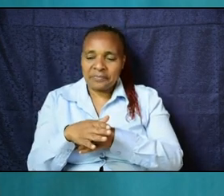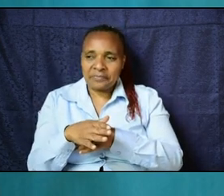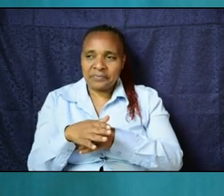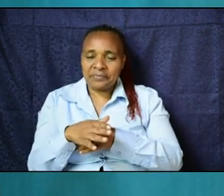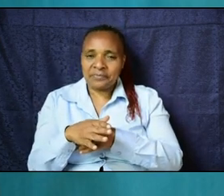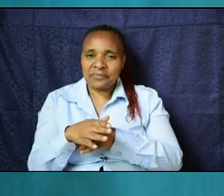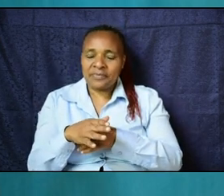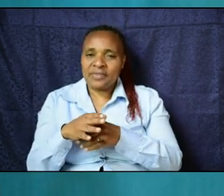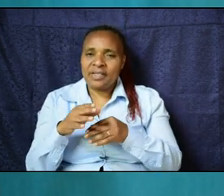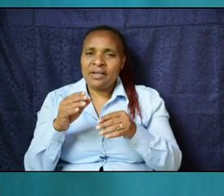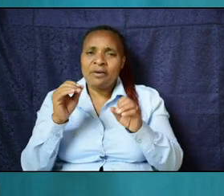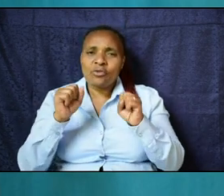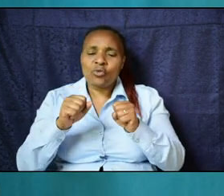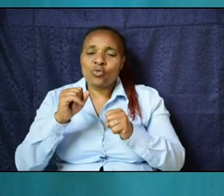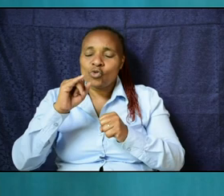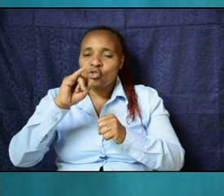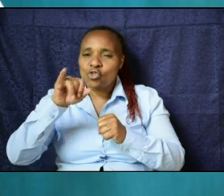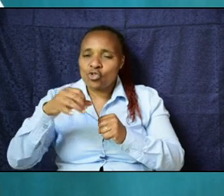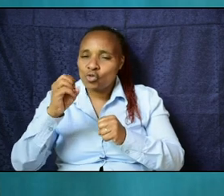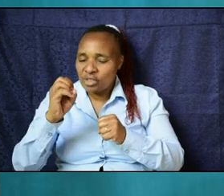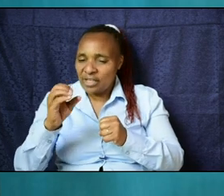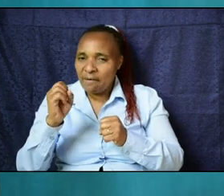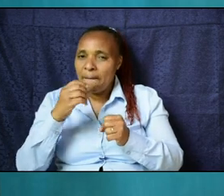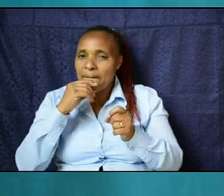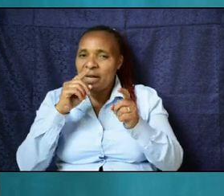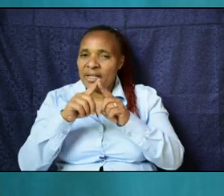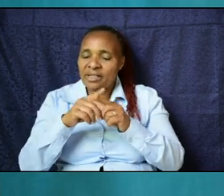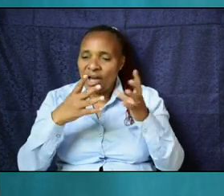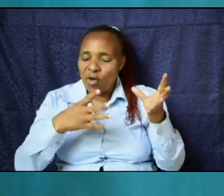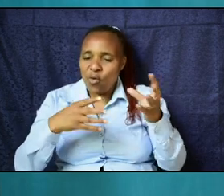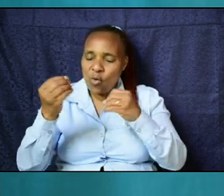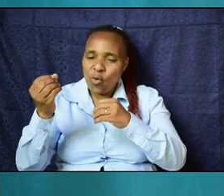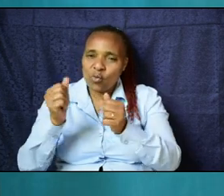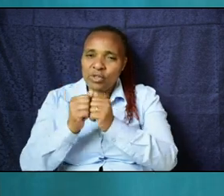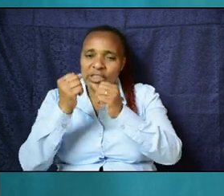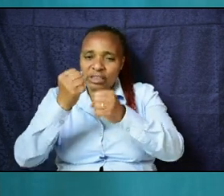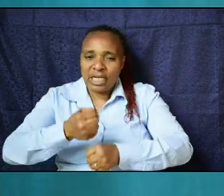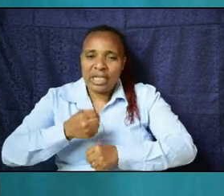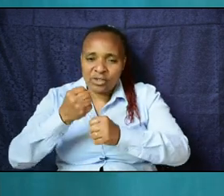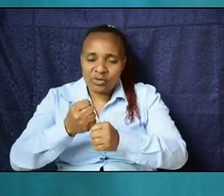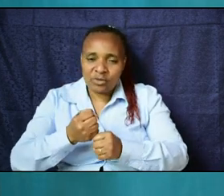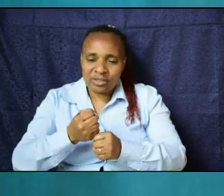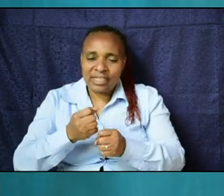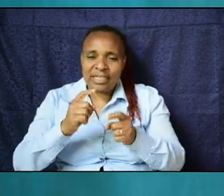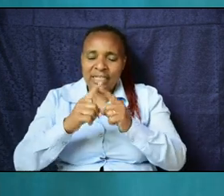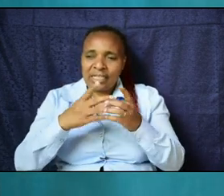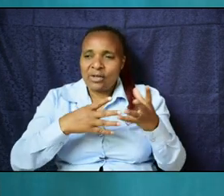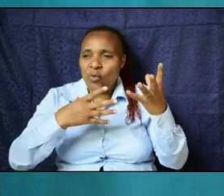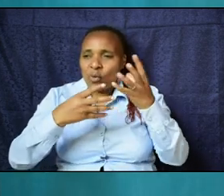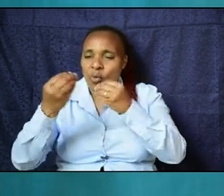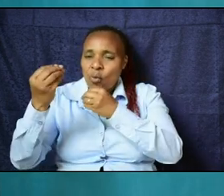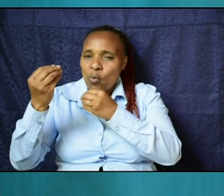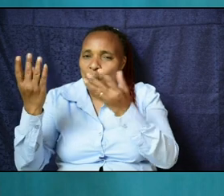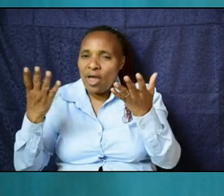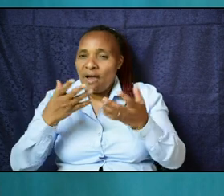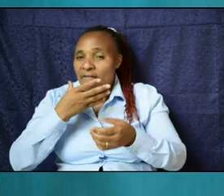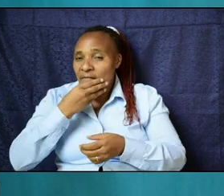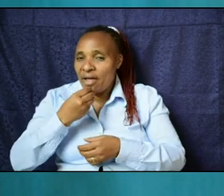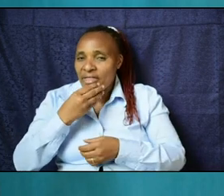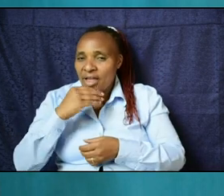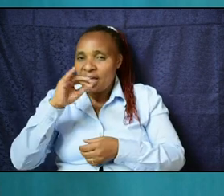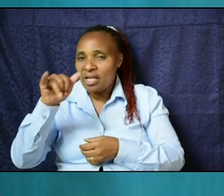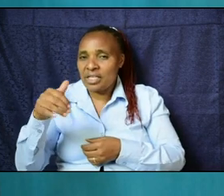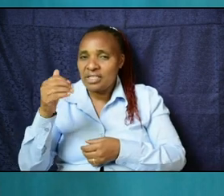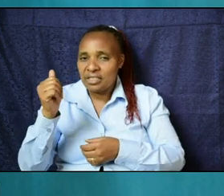So Joseph's brothers go with chariots and they go to Jacob. So they tell